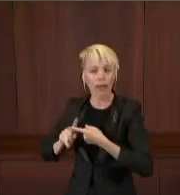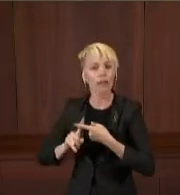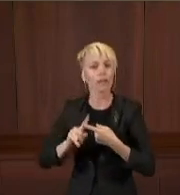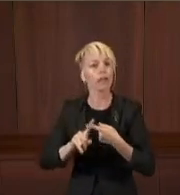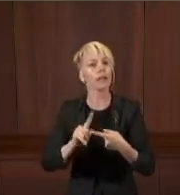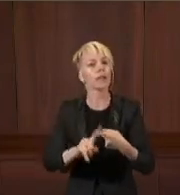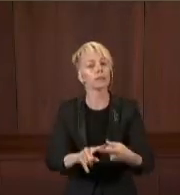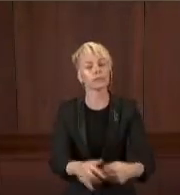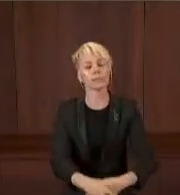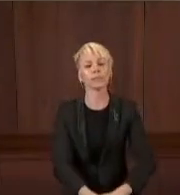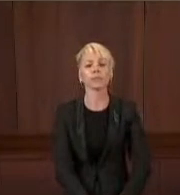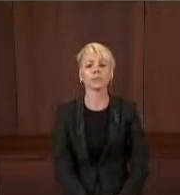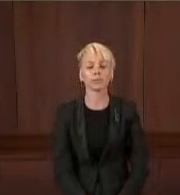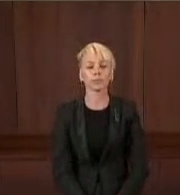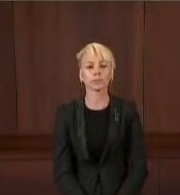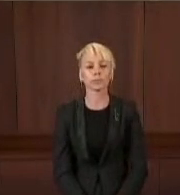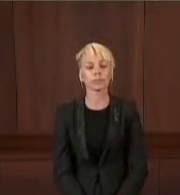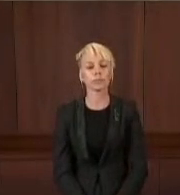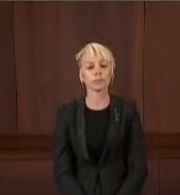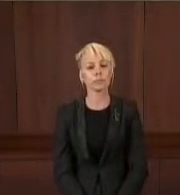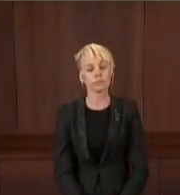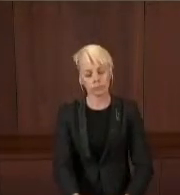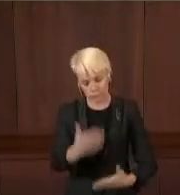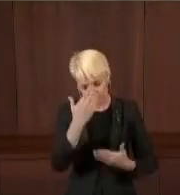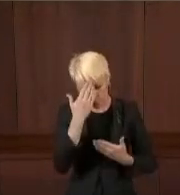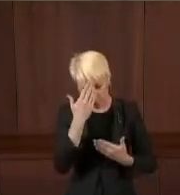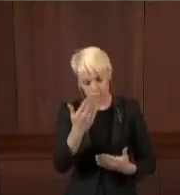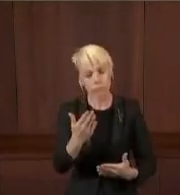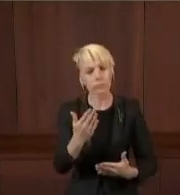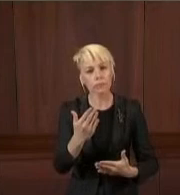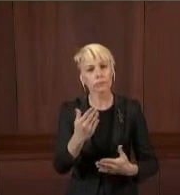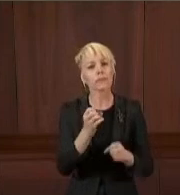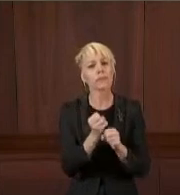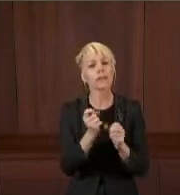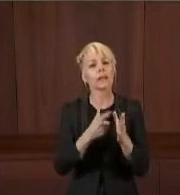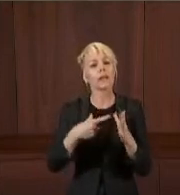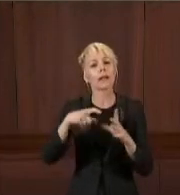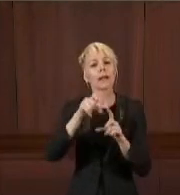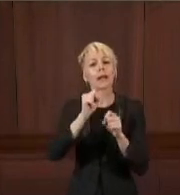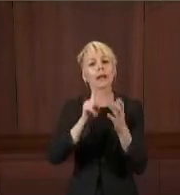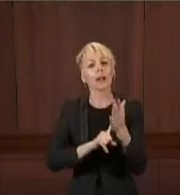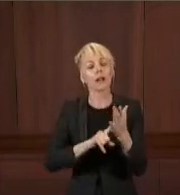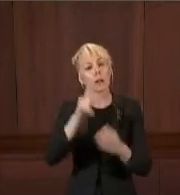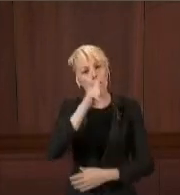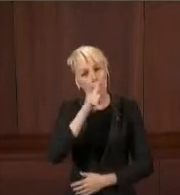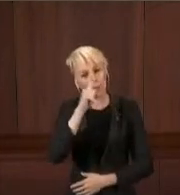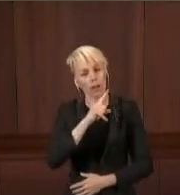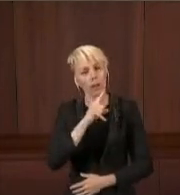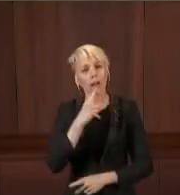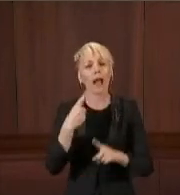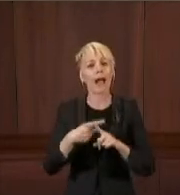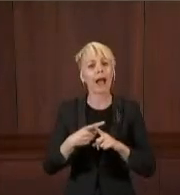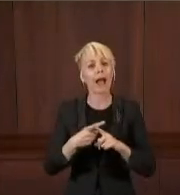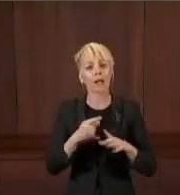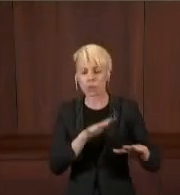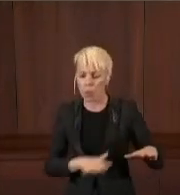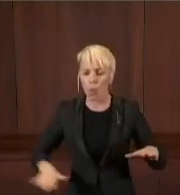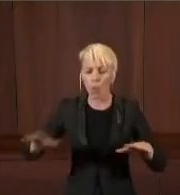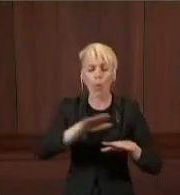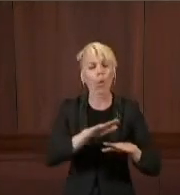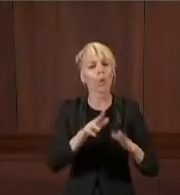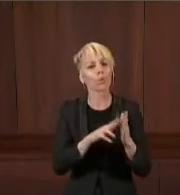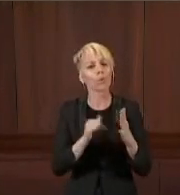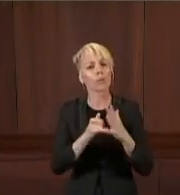today. I pay my respects to the Gadigal of the Eora Nation and to the traditional owners of all